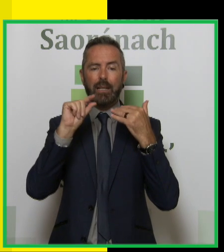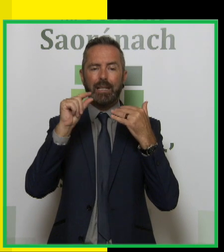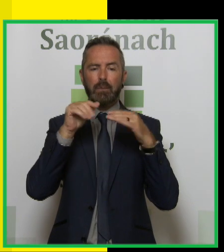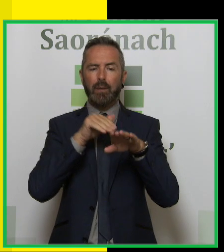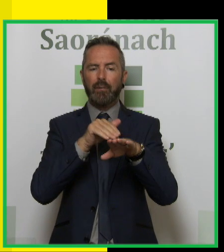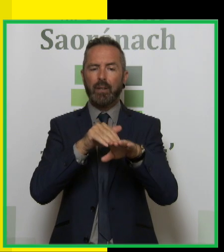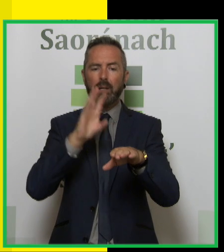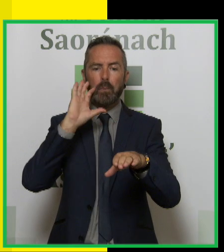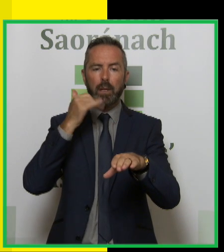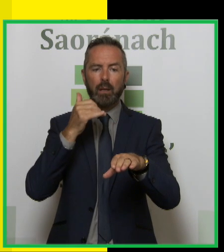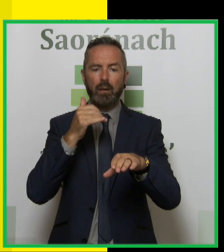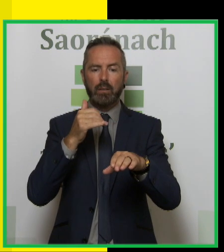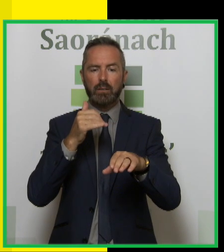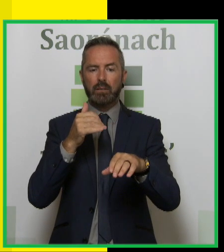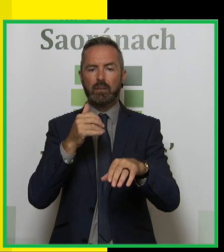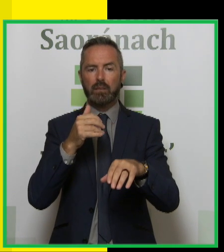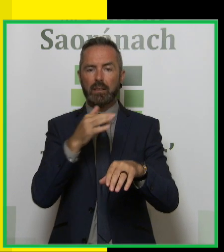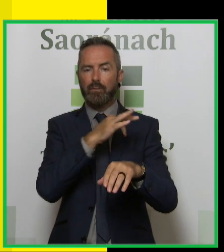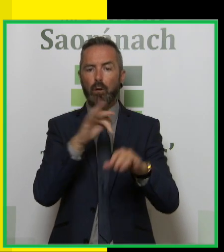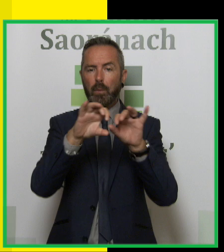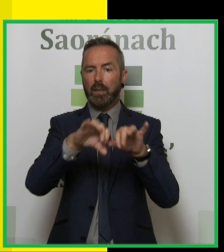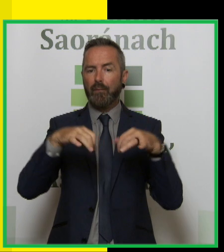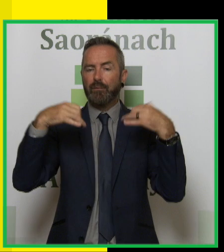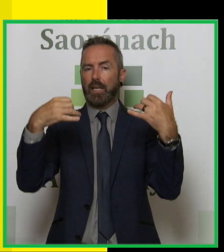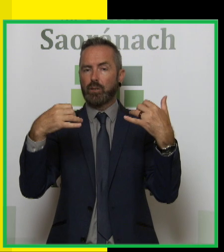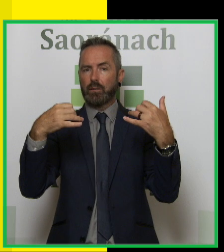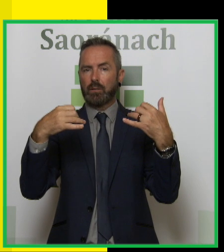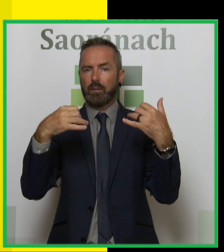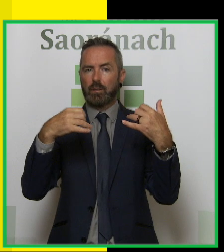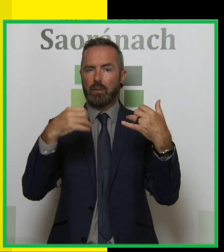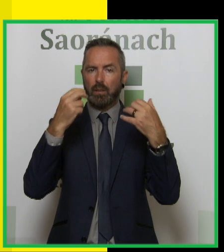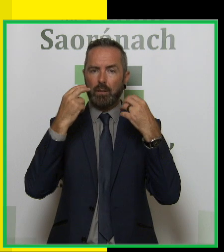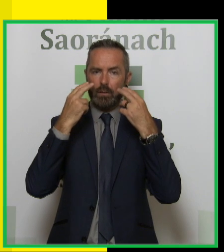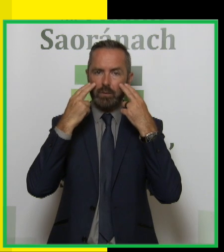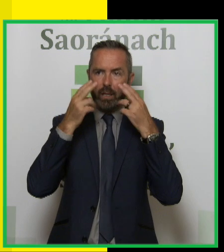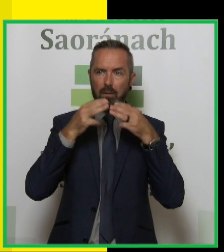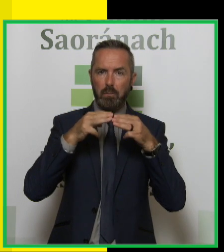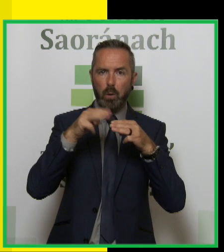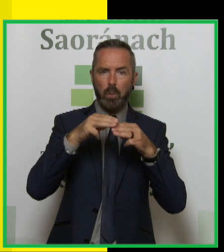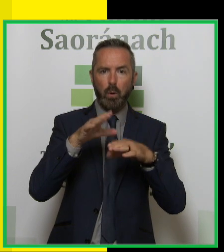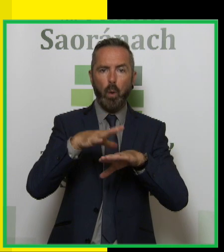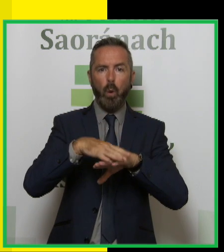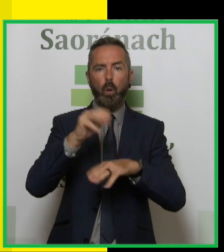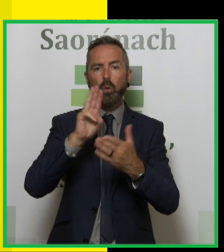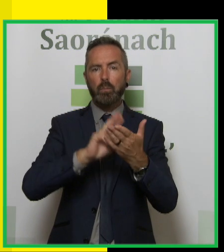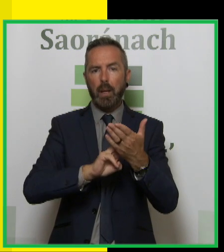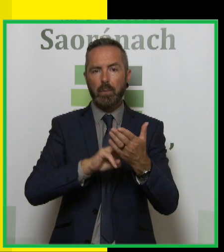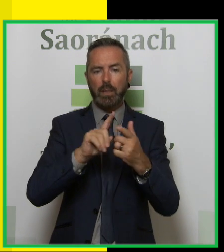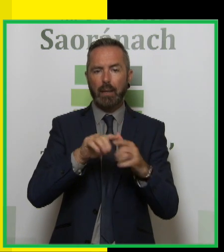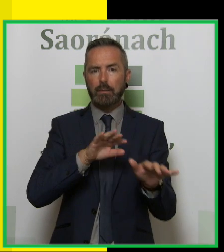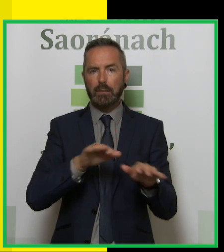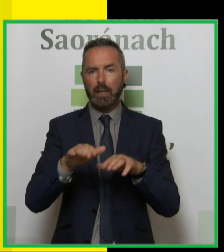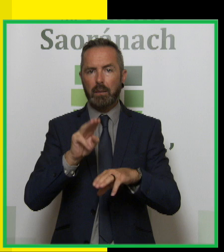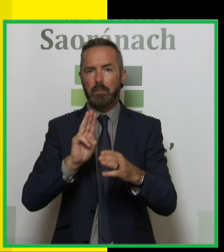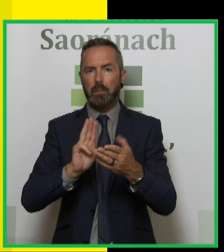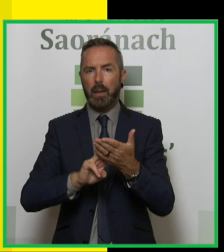it's taken out of World Convention, where it would be generally more older people, older members and settled members in the recovery